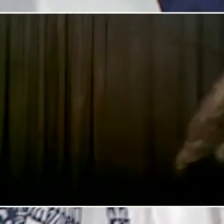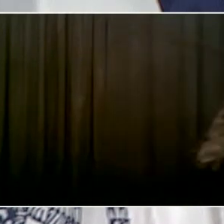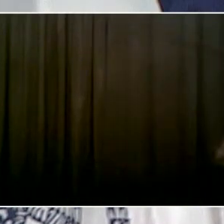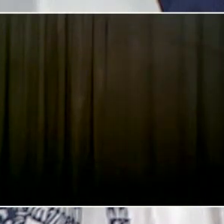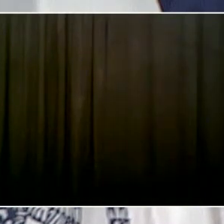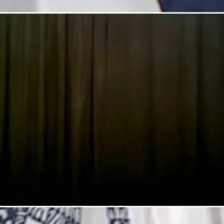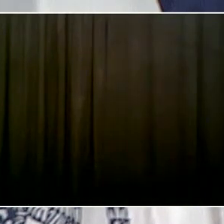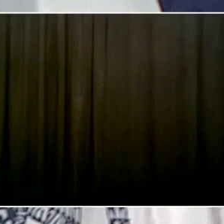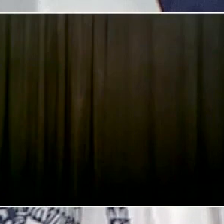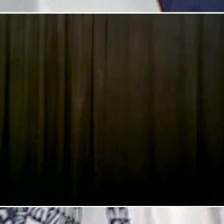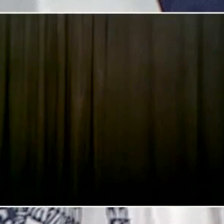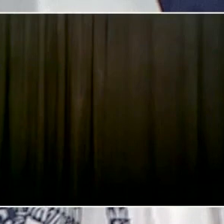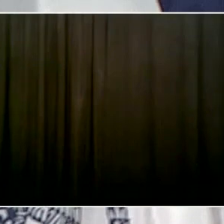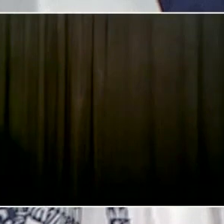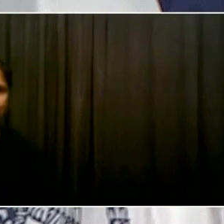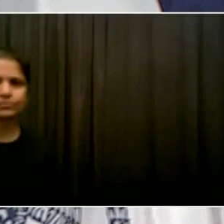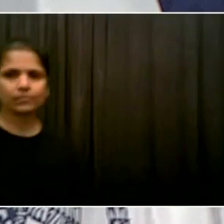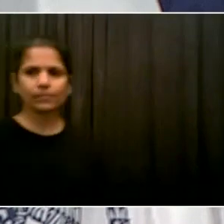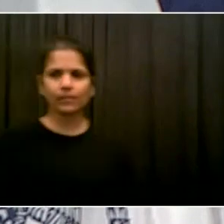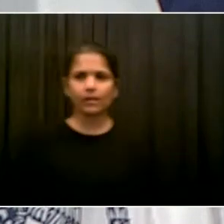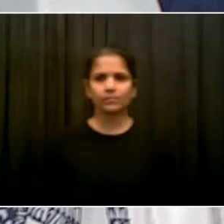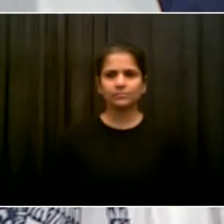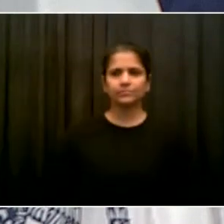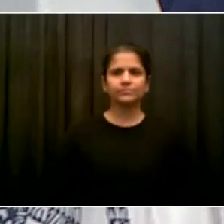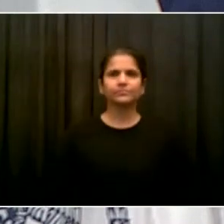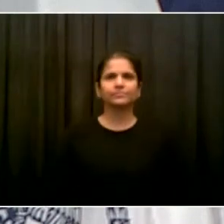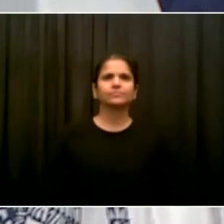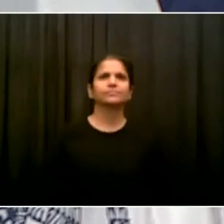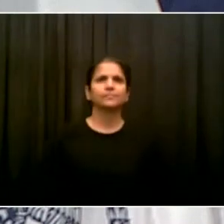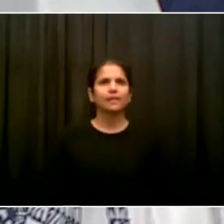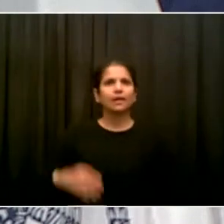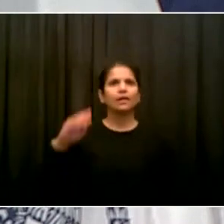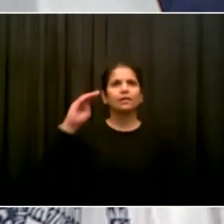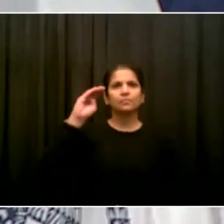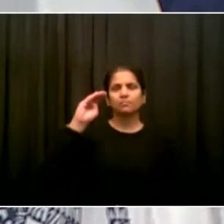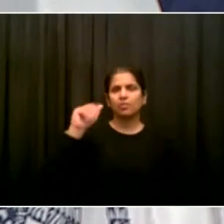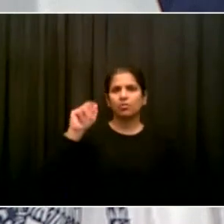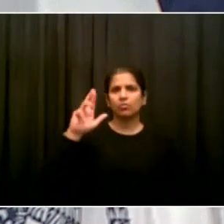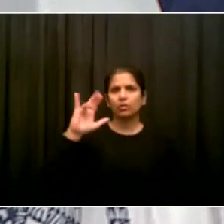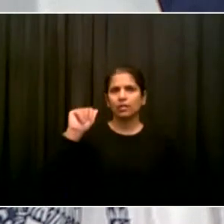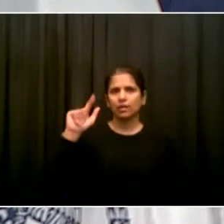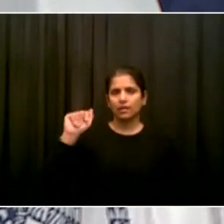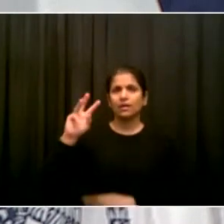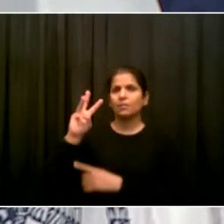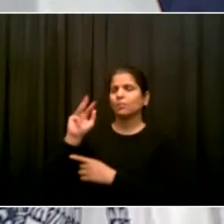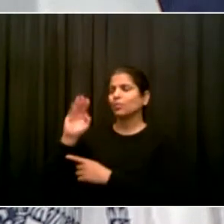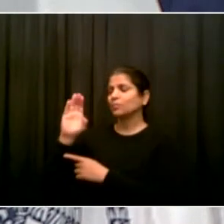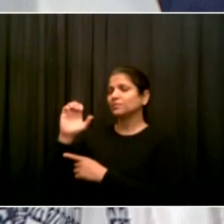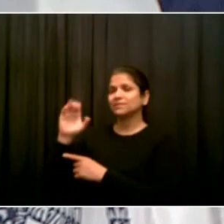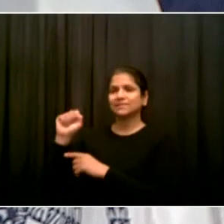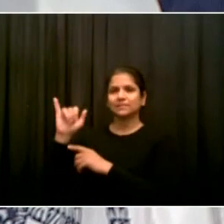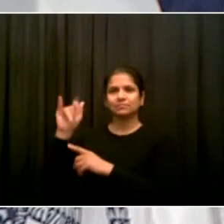Good morning, Mr. Mayor. Hey, Marla, how are you today? Good. How you doing? Good.